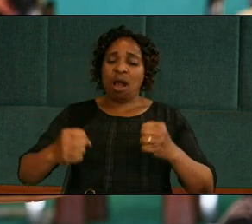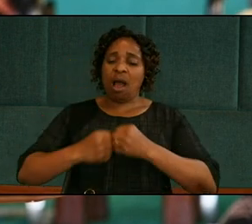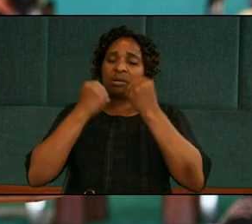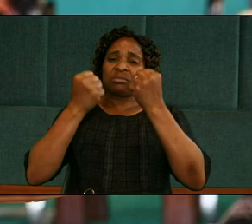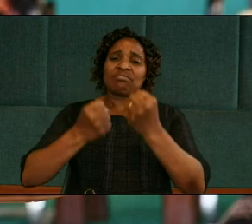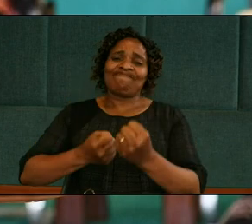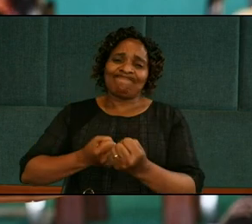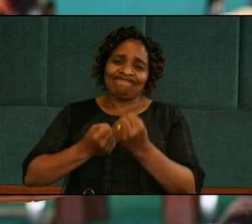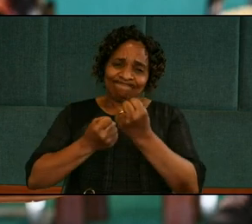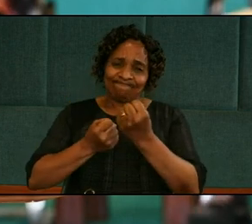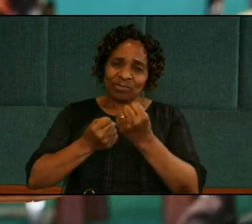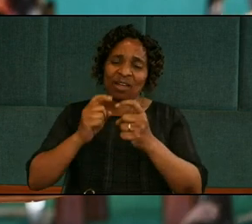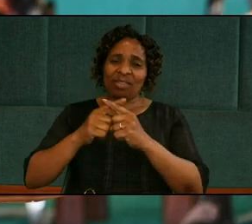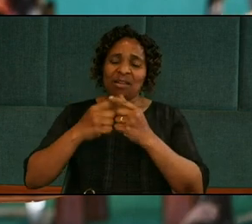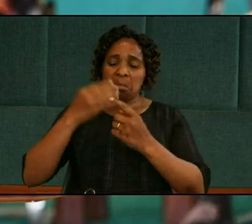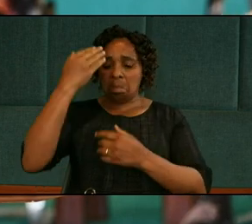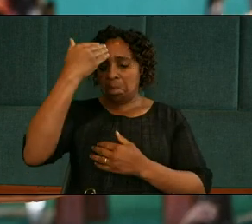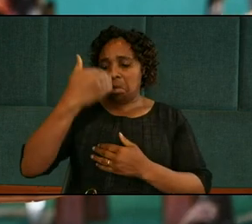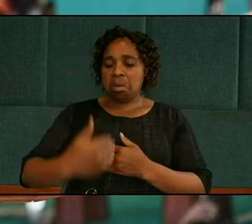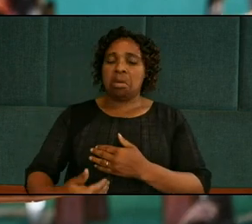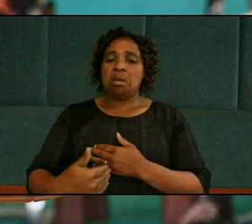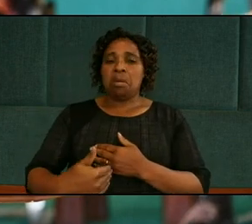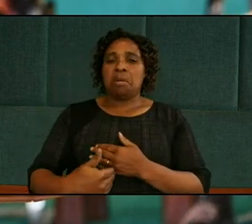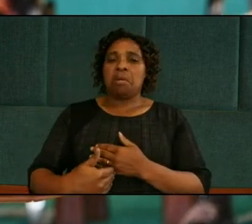that left her bedridden and paralyzed.